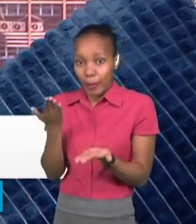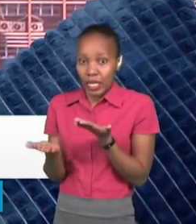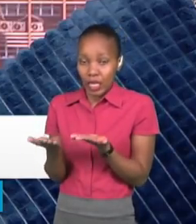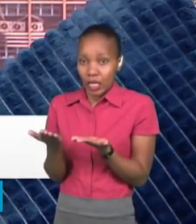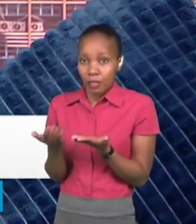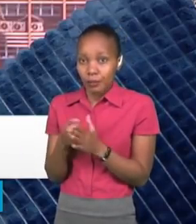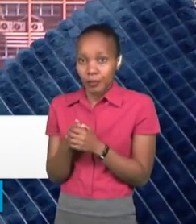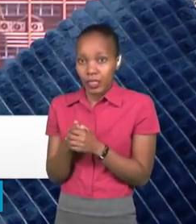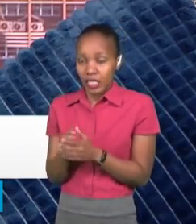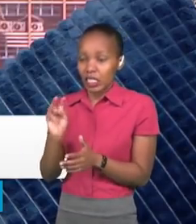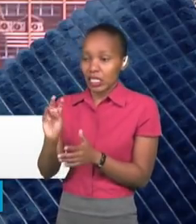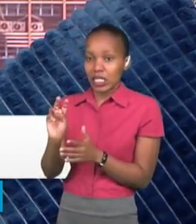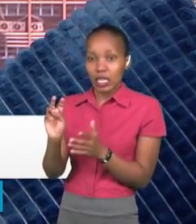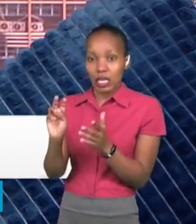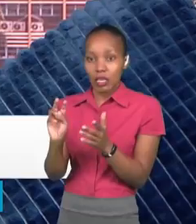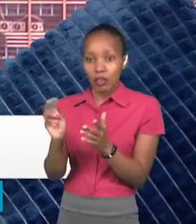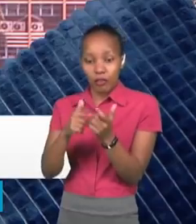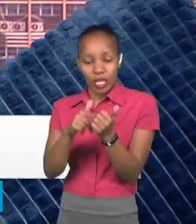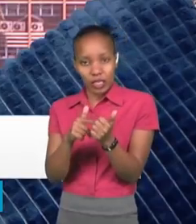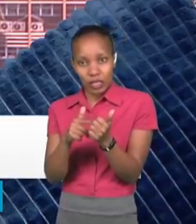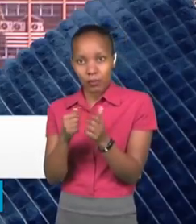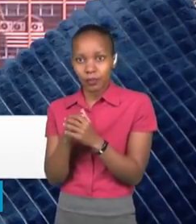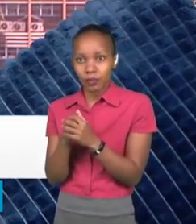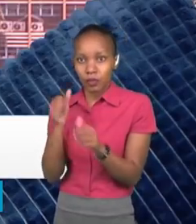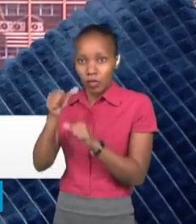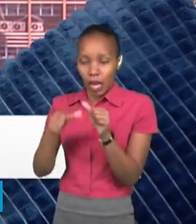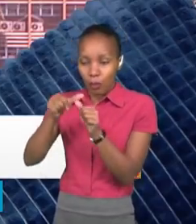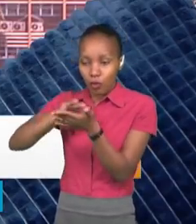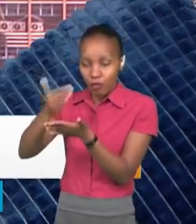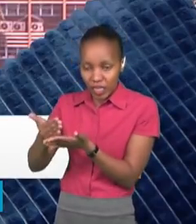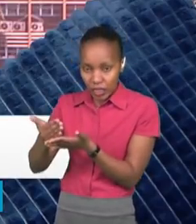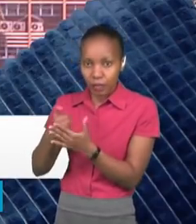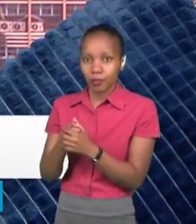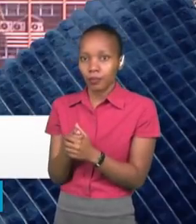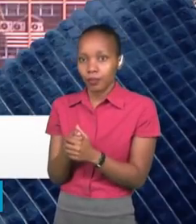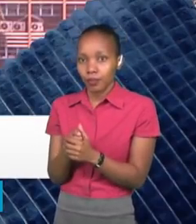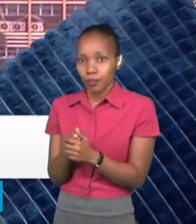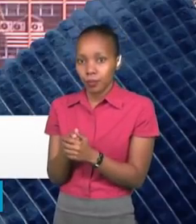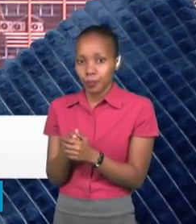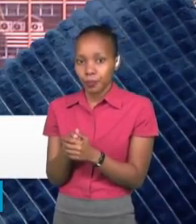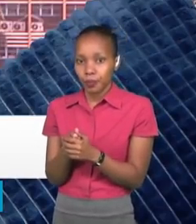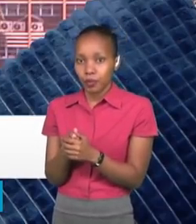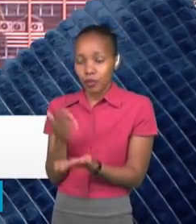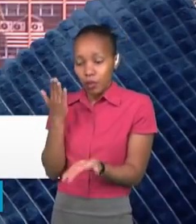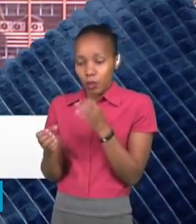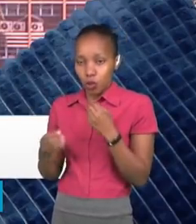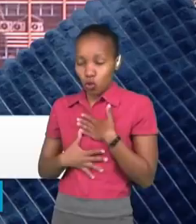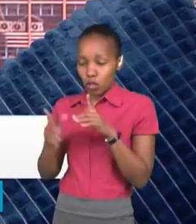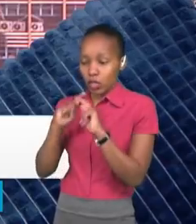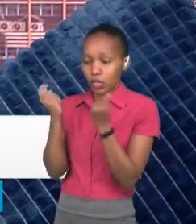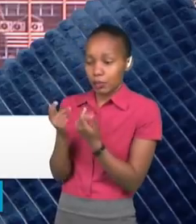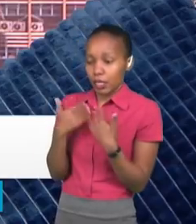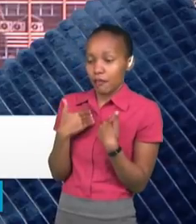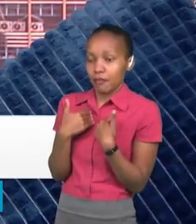critically look at the figures in terms of the funding, even. You might be shocked that there are teams actually